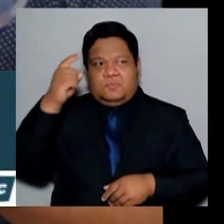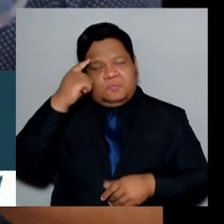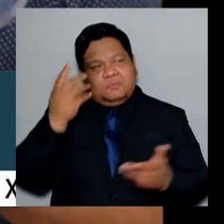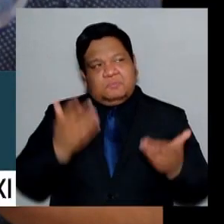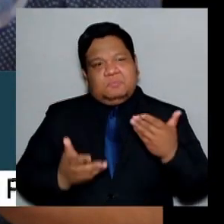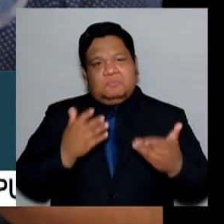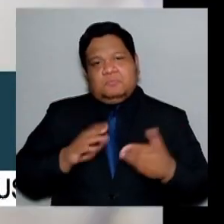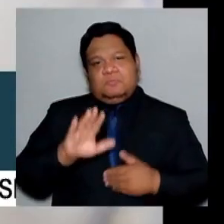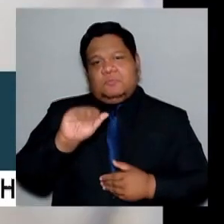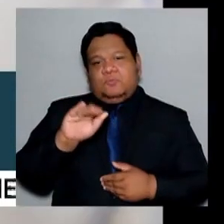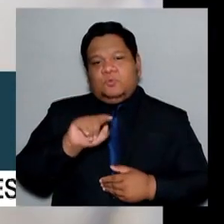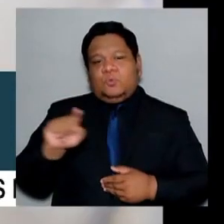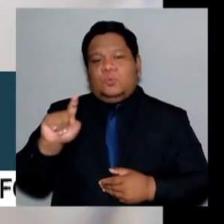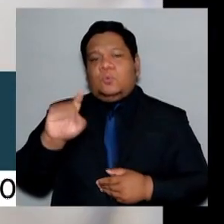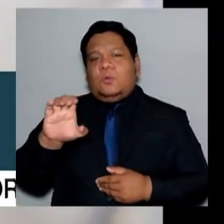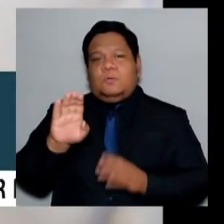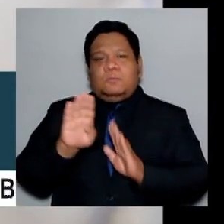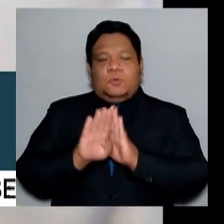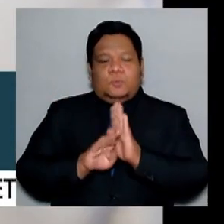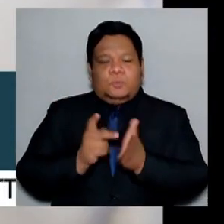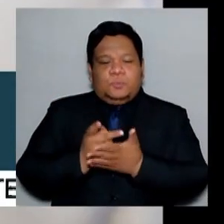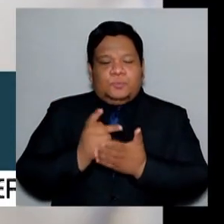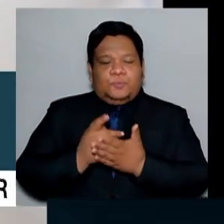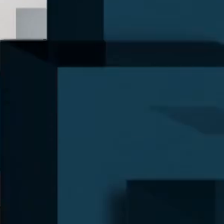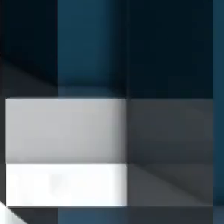in tax revenues annually.